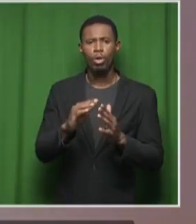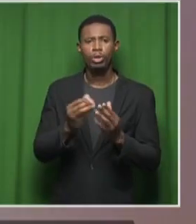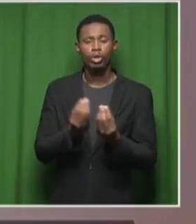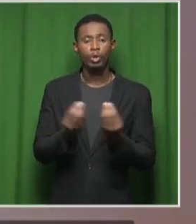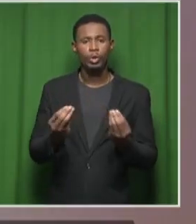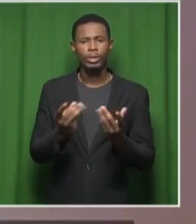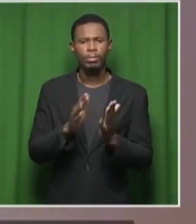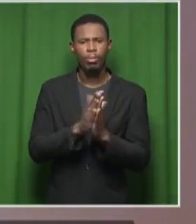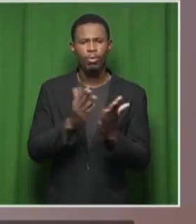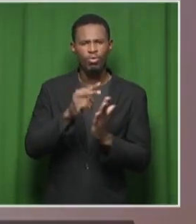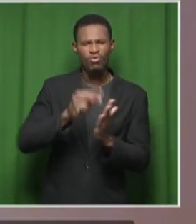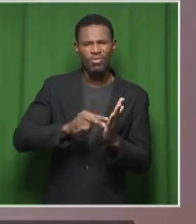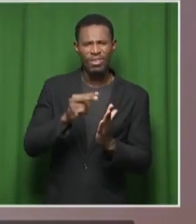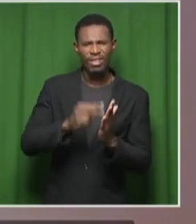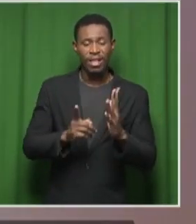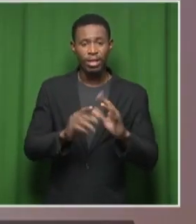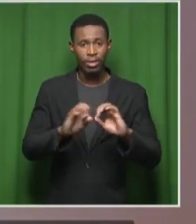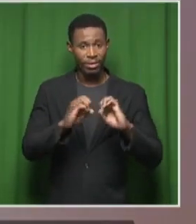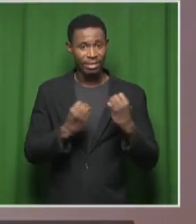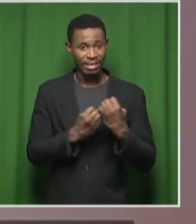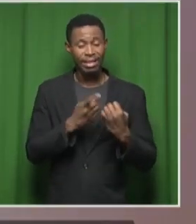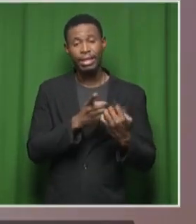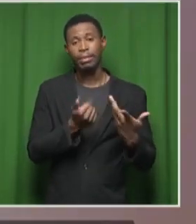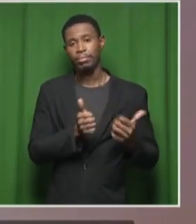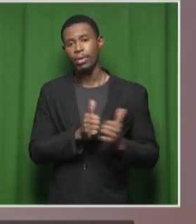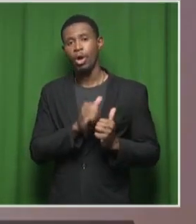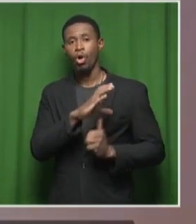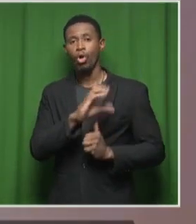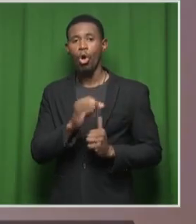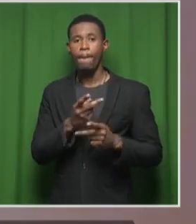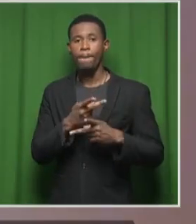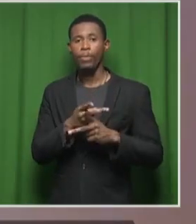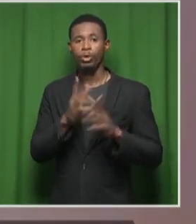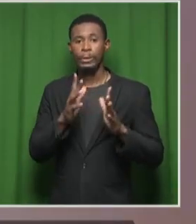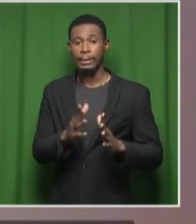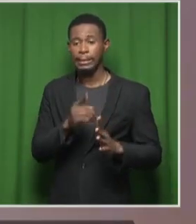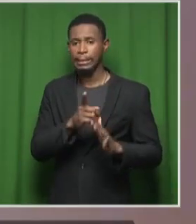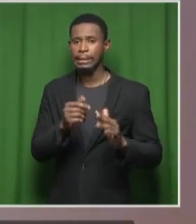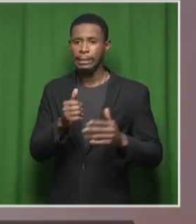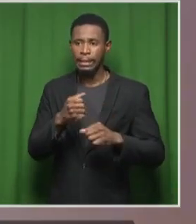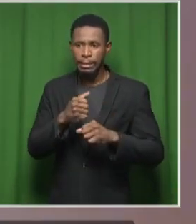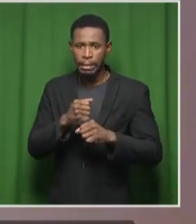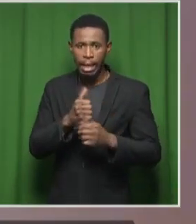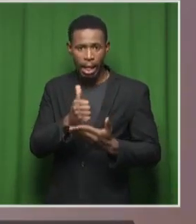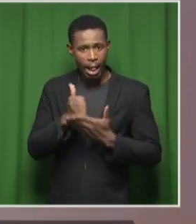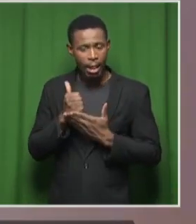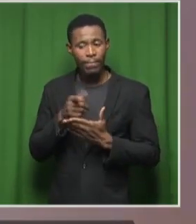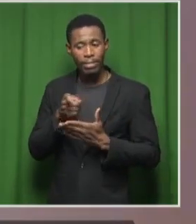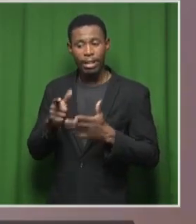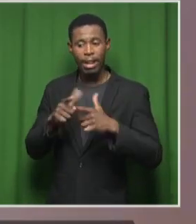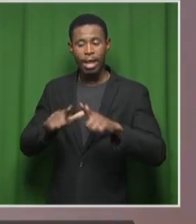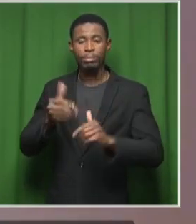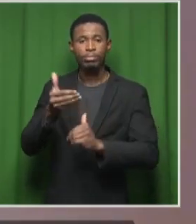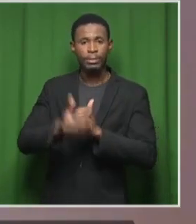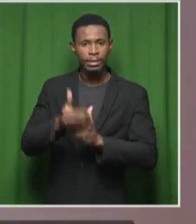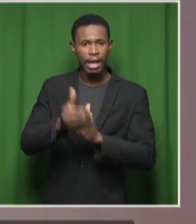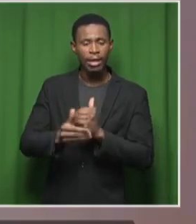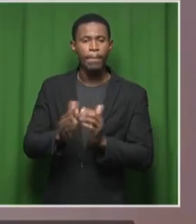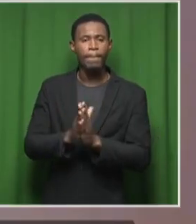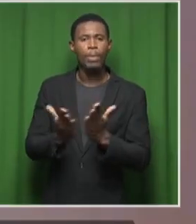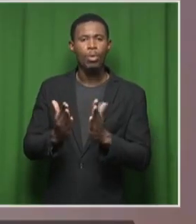our co-producers, who really went at length to preserve these languages, to record them in books and have them be given